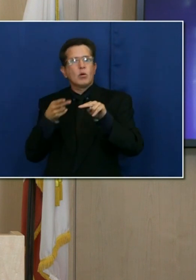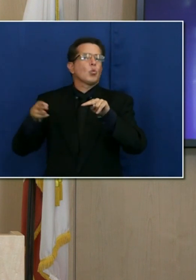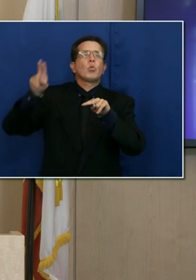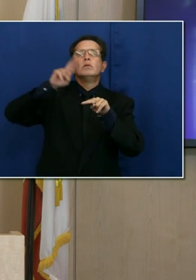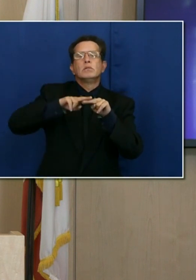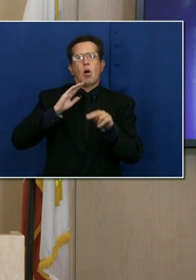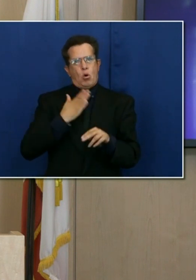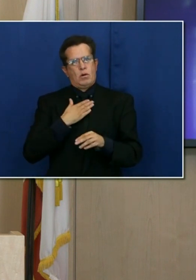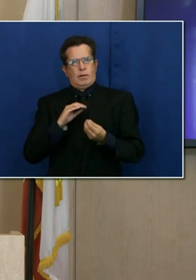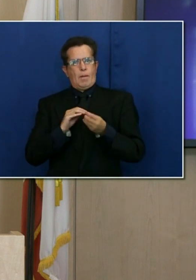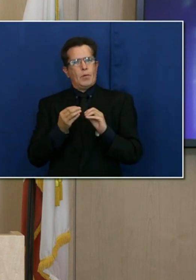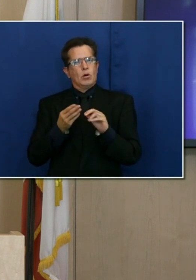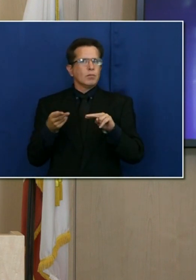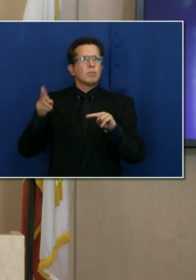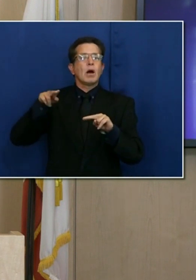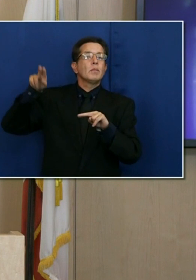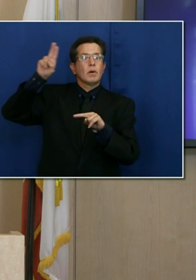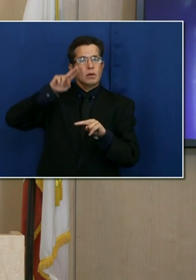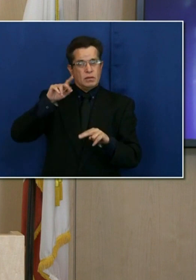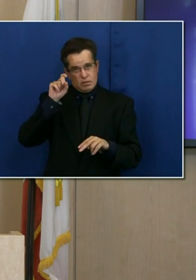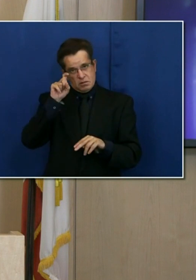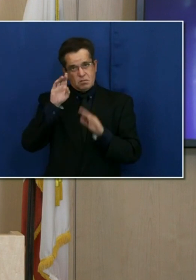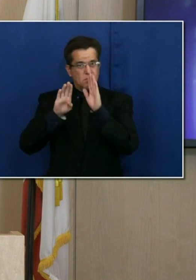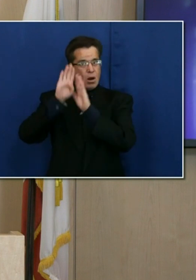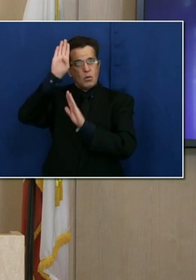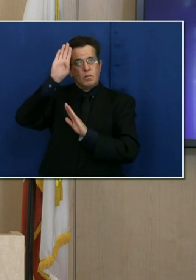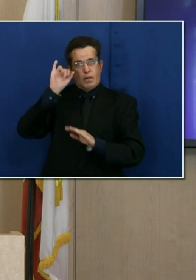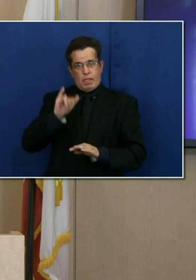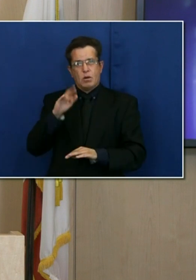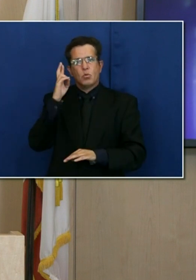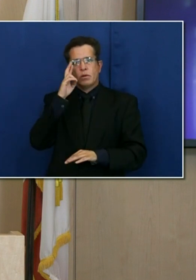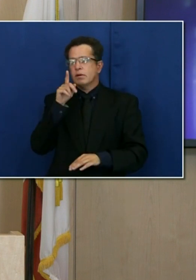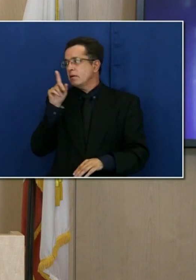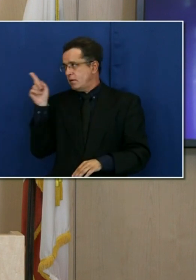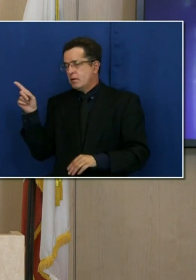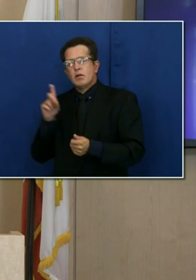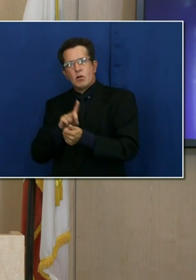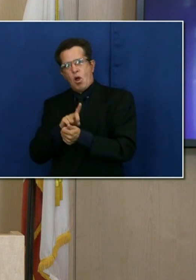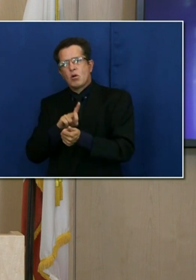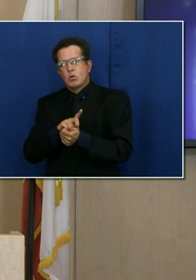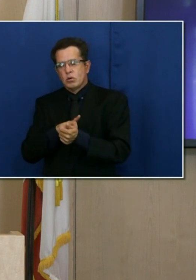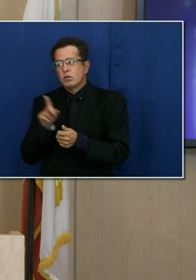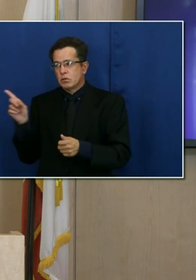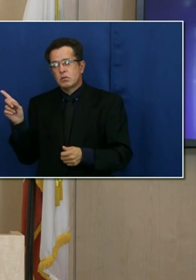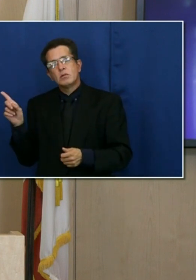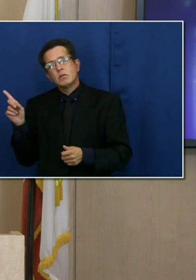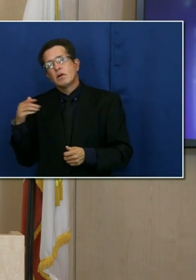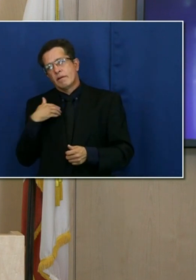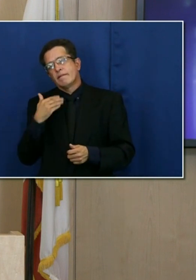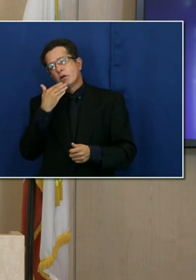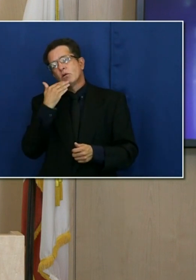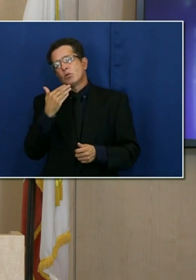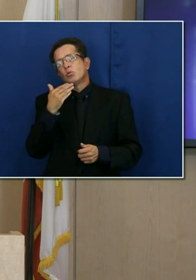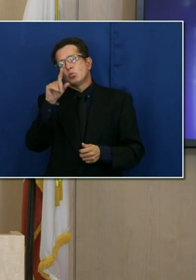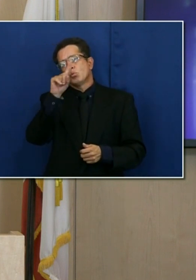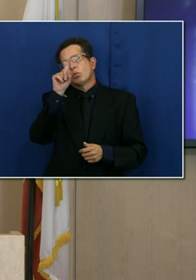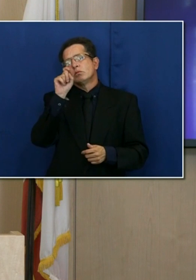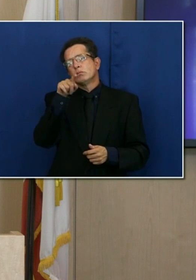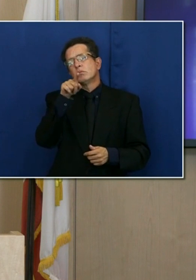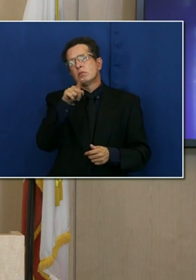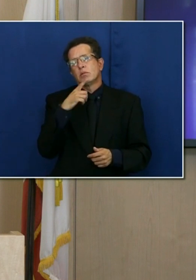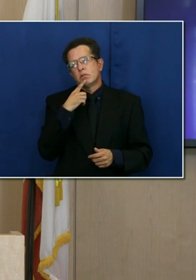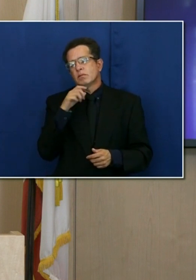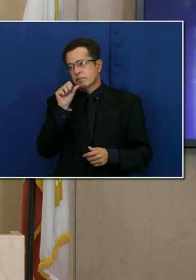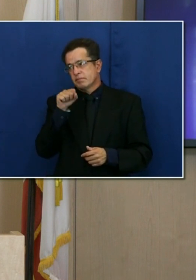county? There's a couple of great questions there. It gives us an opportunity to say that actually throughout this pandemic